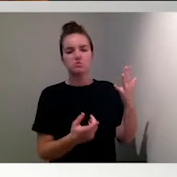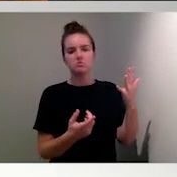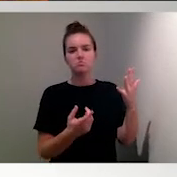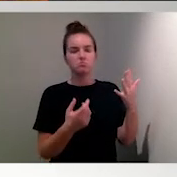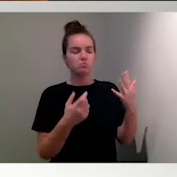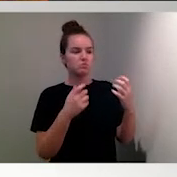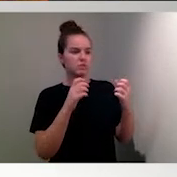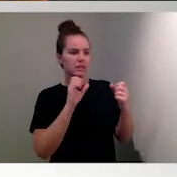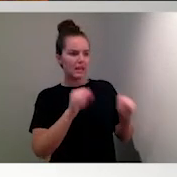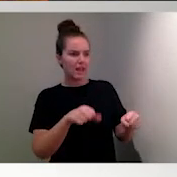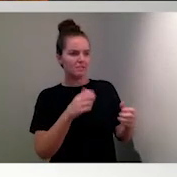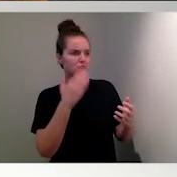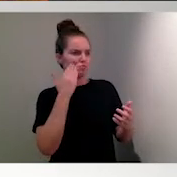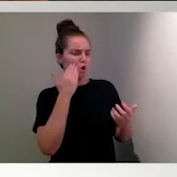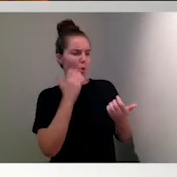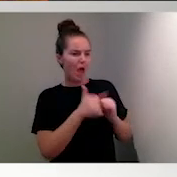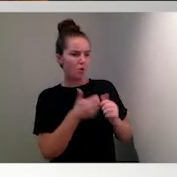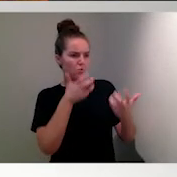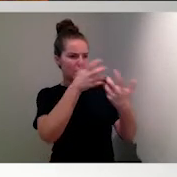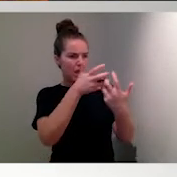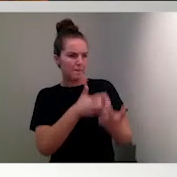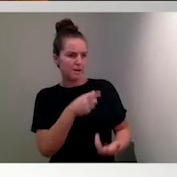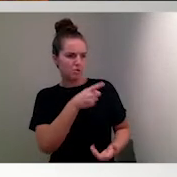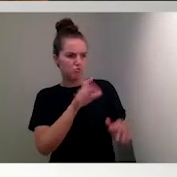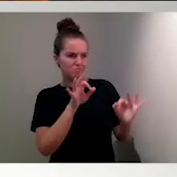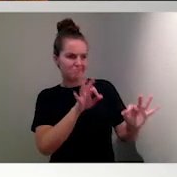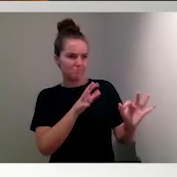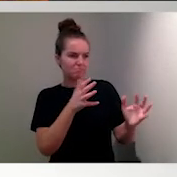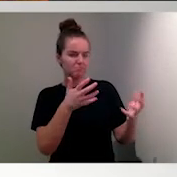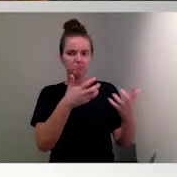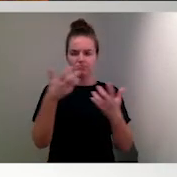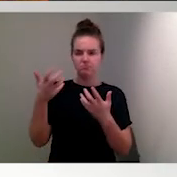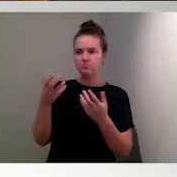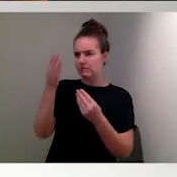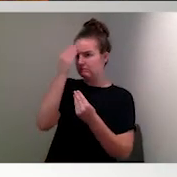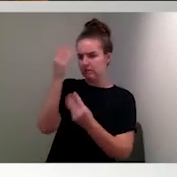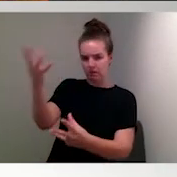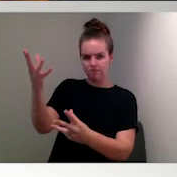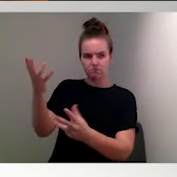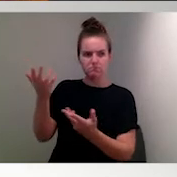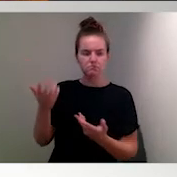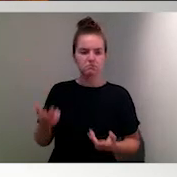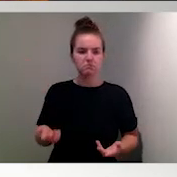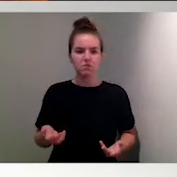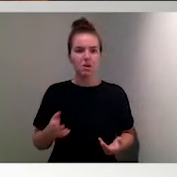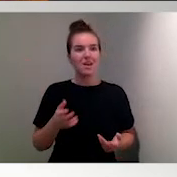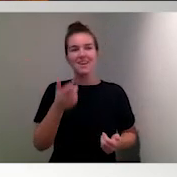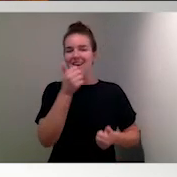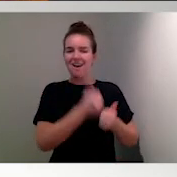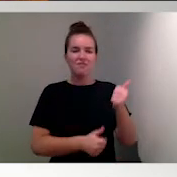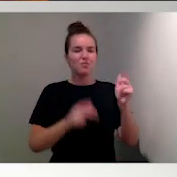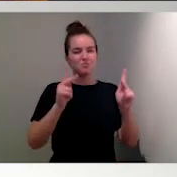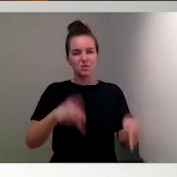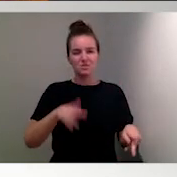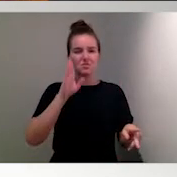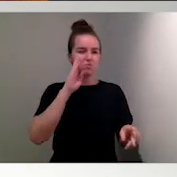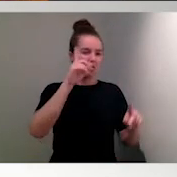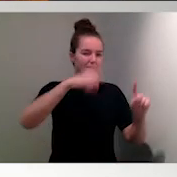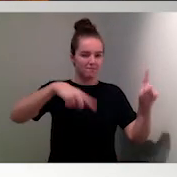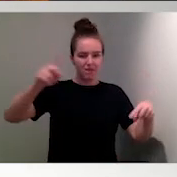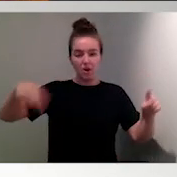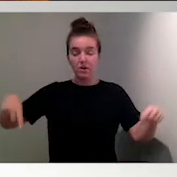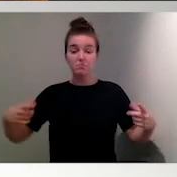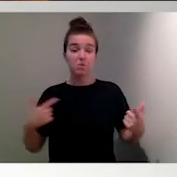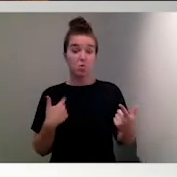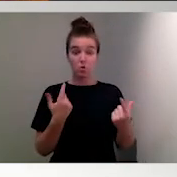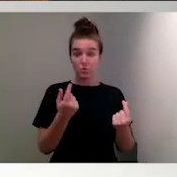it's another one of those that it's going to vary by every person, but the things we definitely do: coordinate with the airline ahead of time,